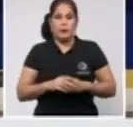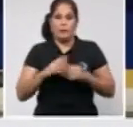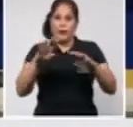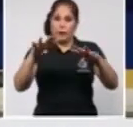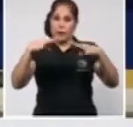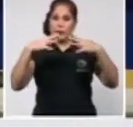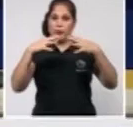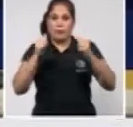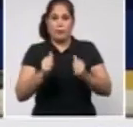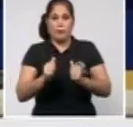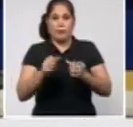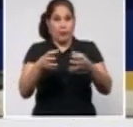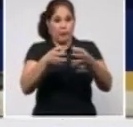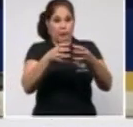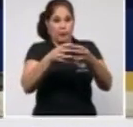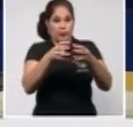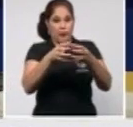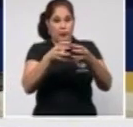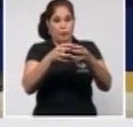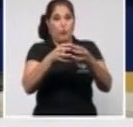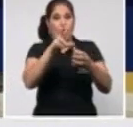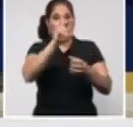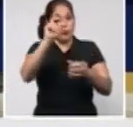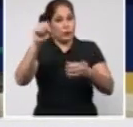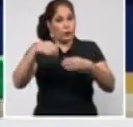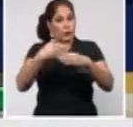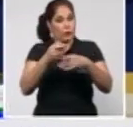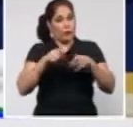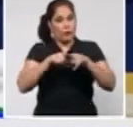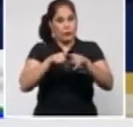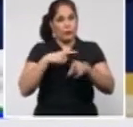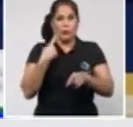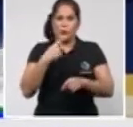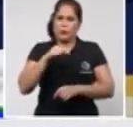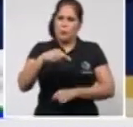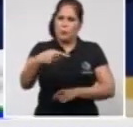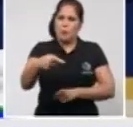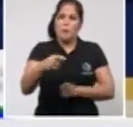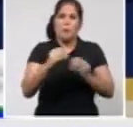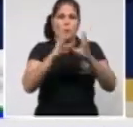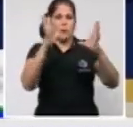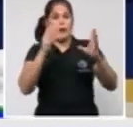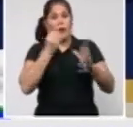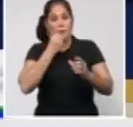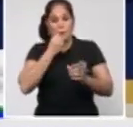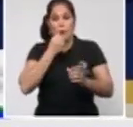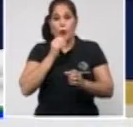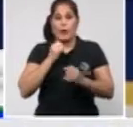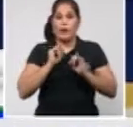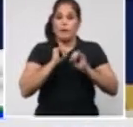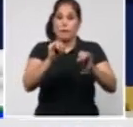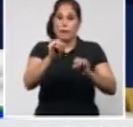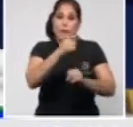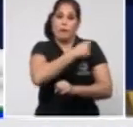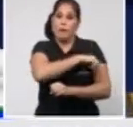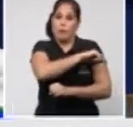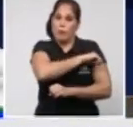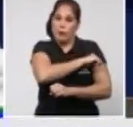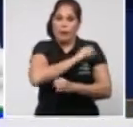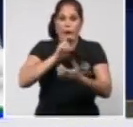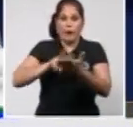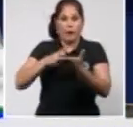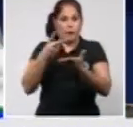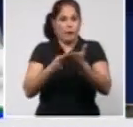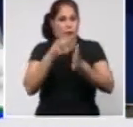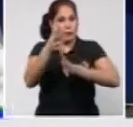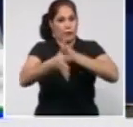Good morning to all those who make this broadcast possible. To Abdiel, to our sign language